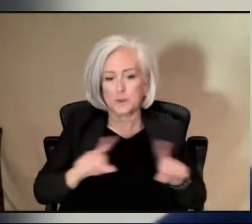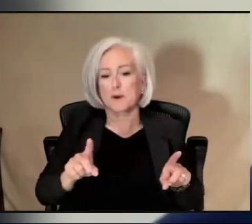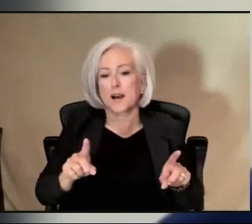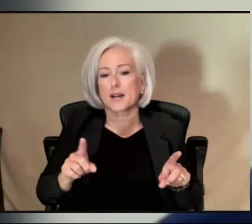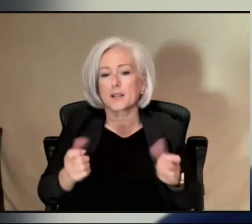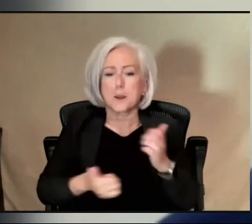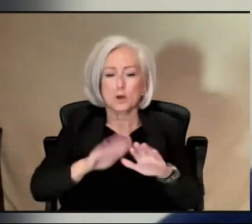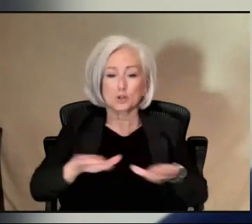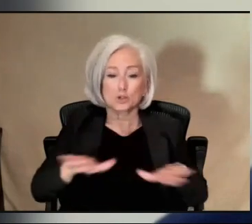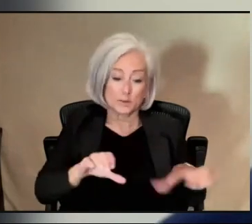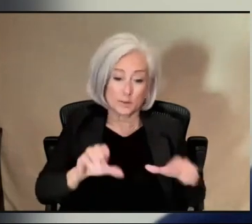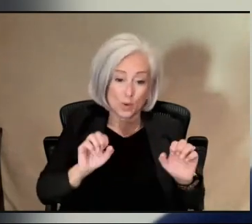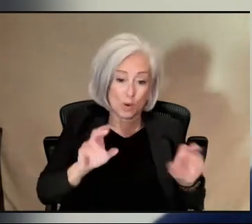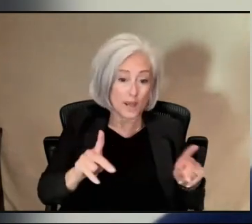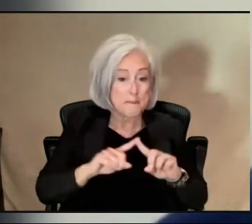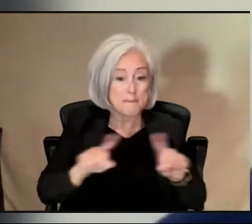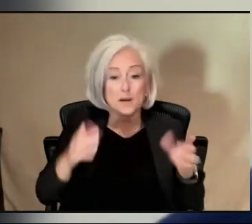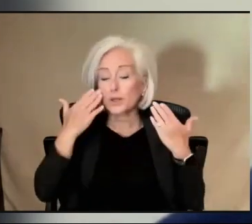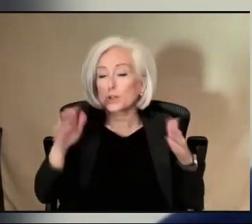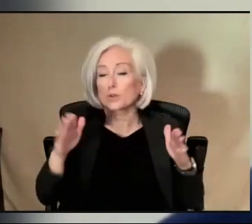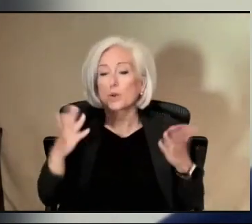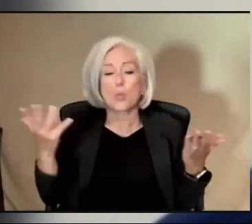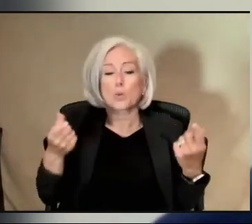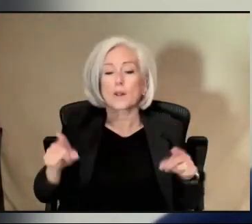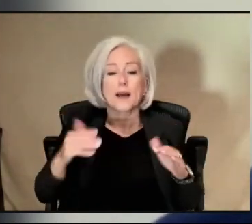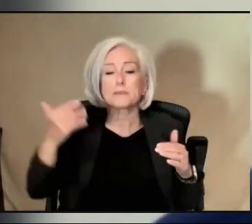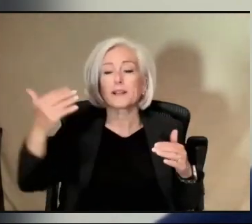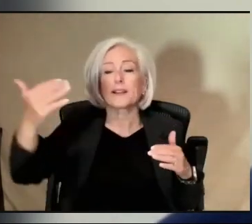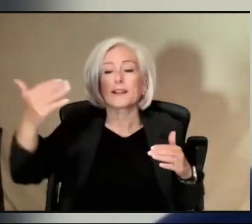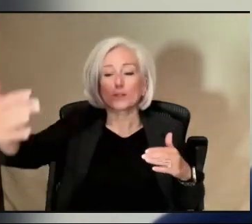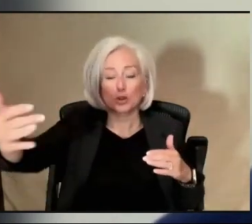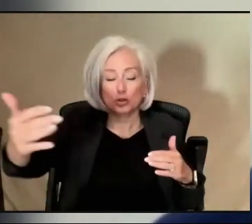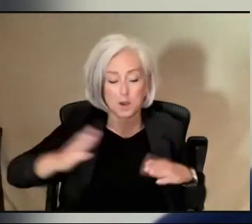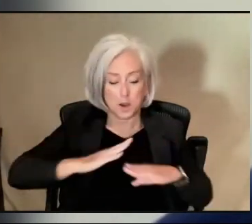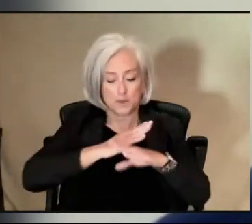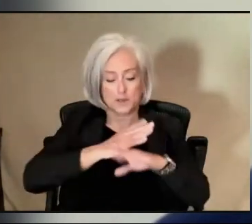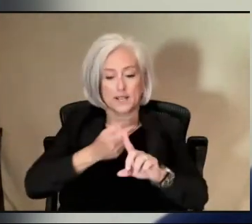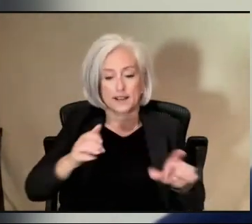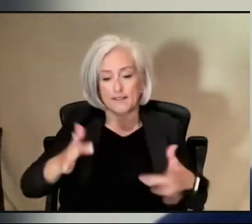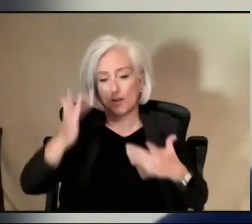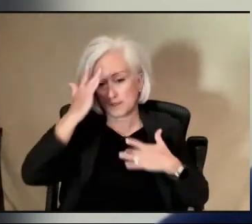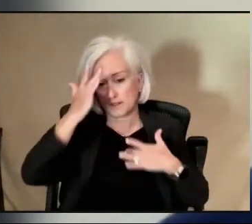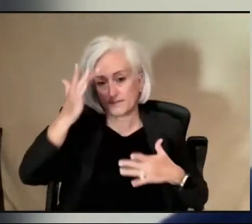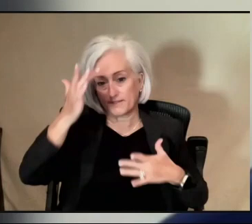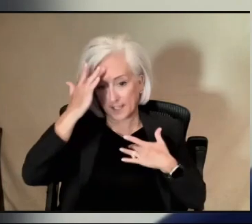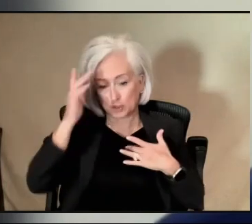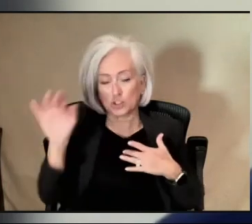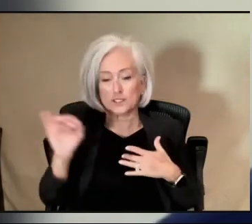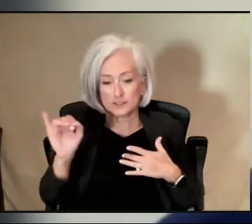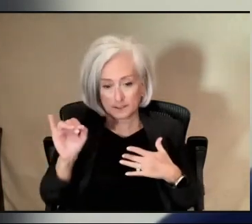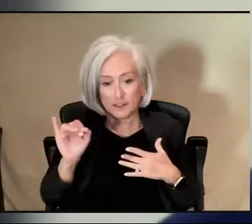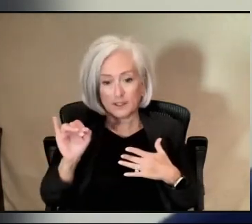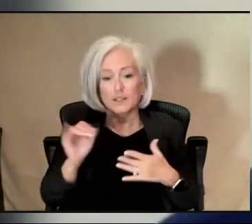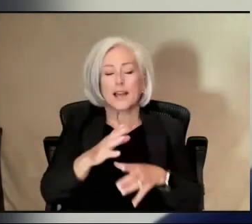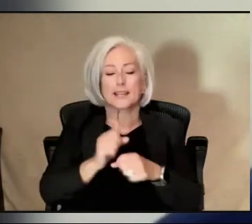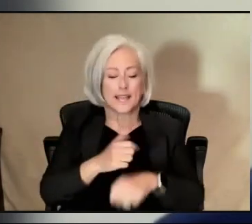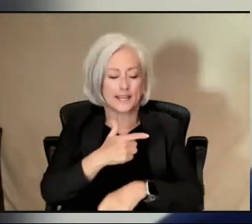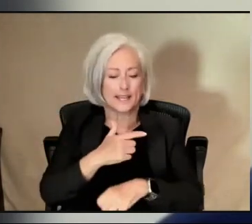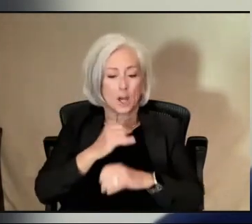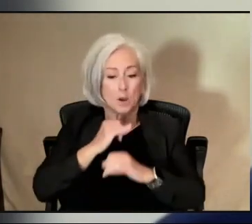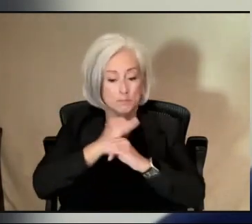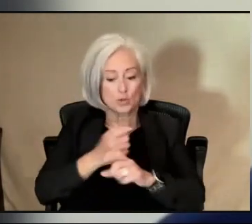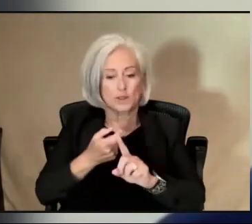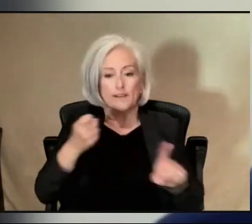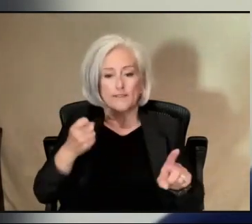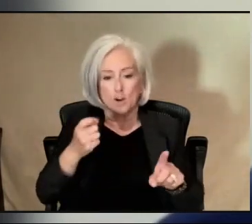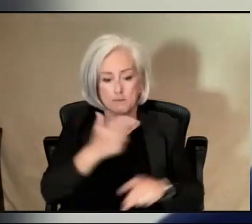what's going to happen down the road. And protecting them from infection by getting their immunity from a vaccine that is safe in